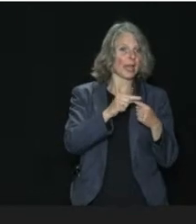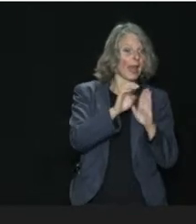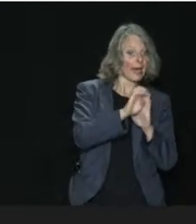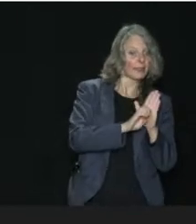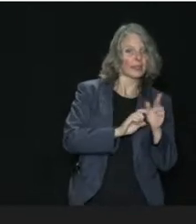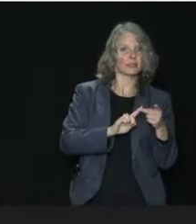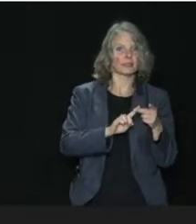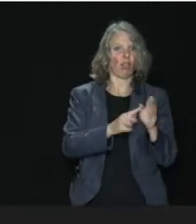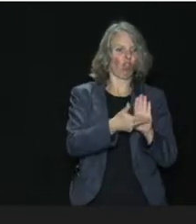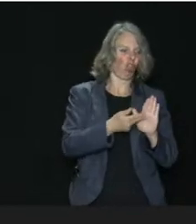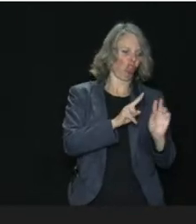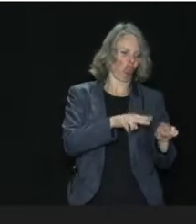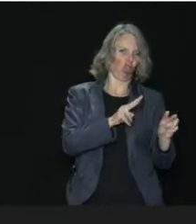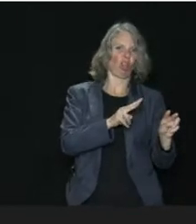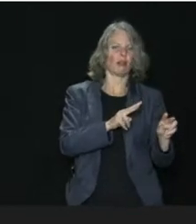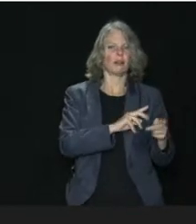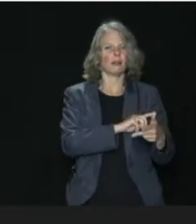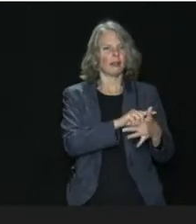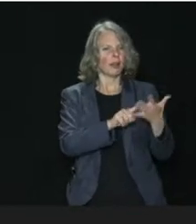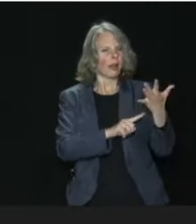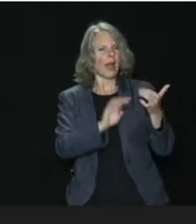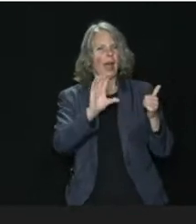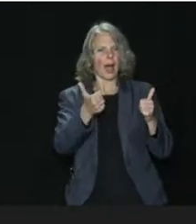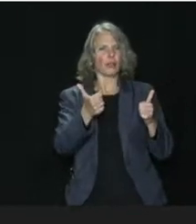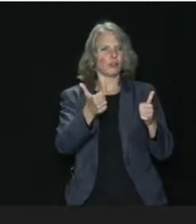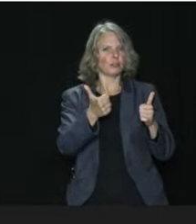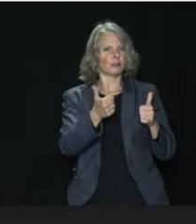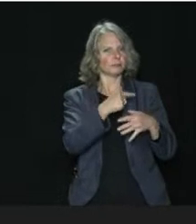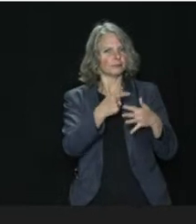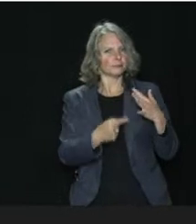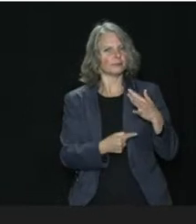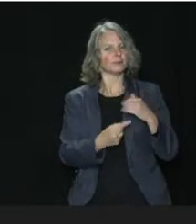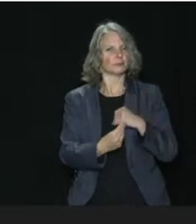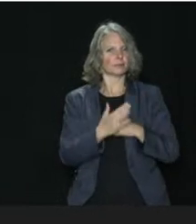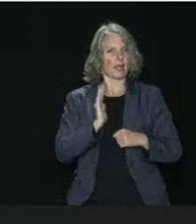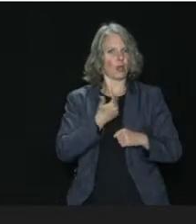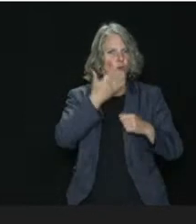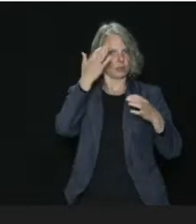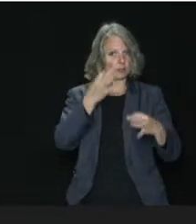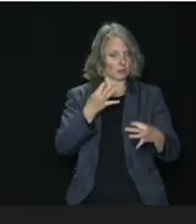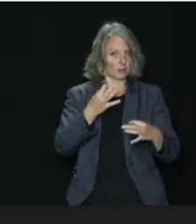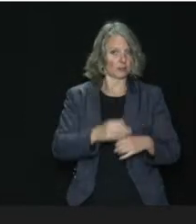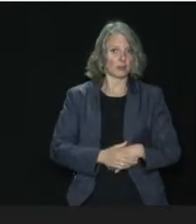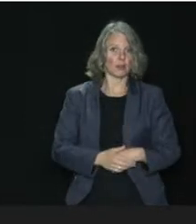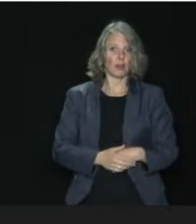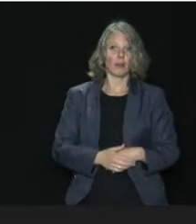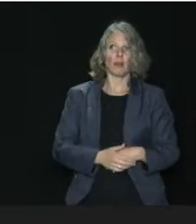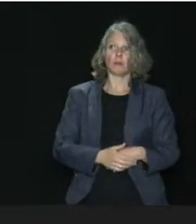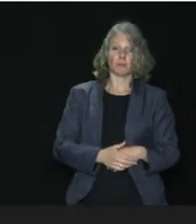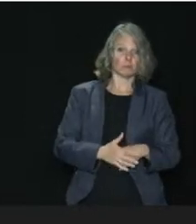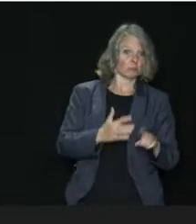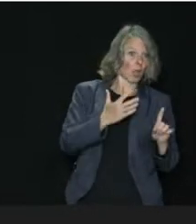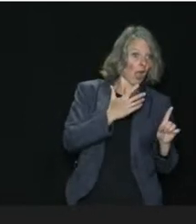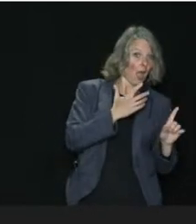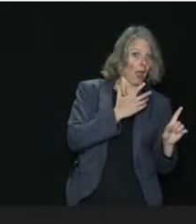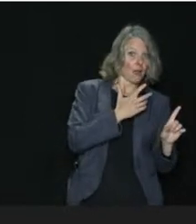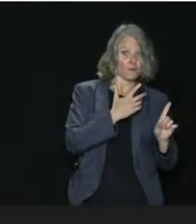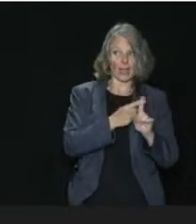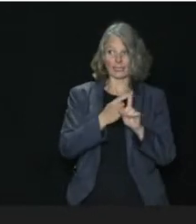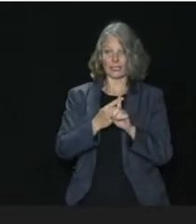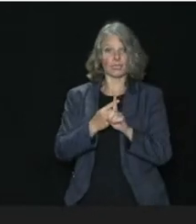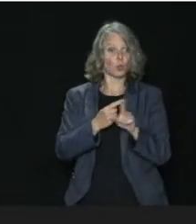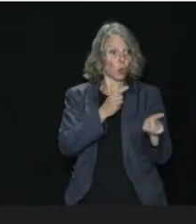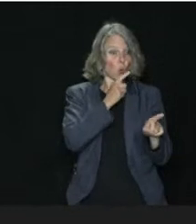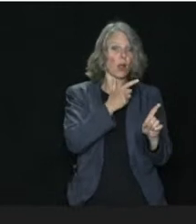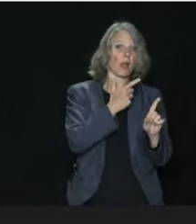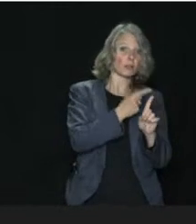stigmatization, and there are other issues. If we're going to say that we're going to give everyone a vaccination passport who's had